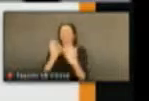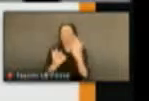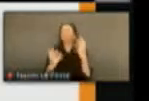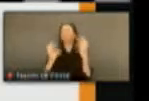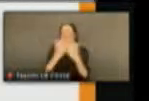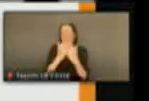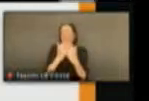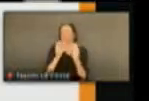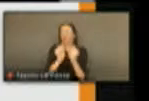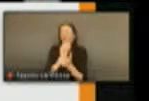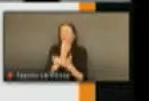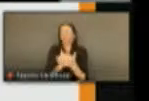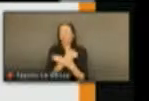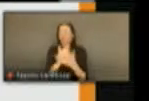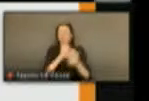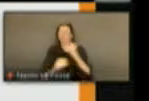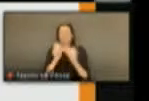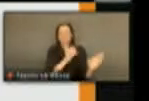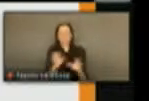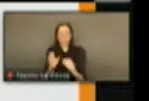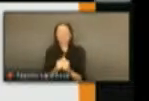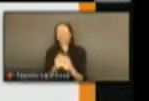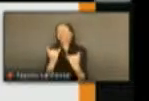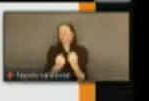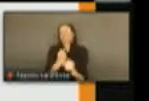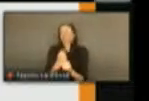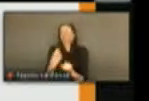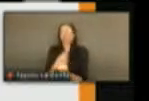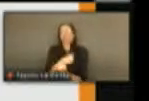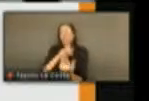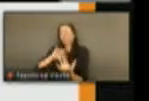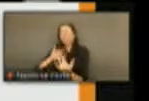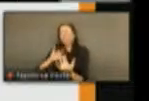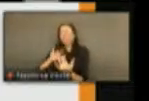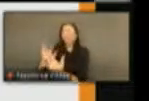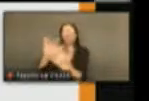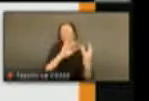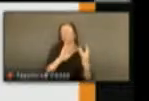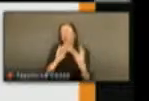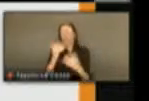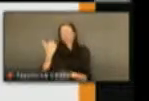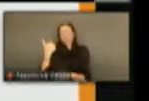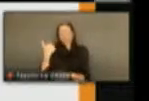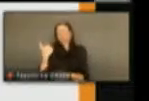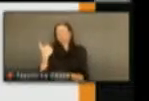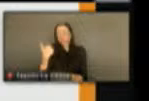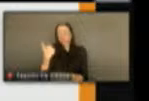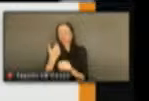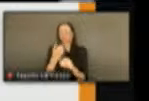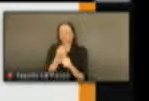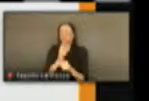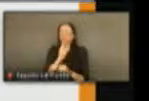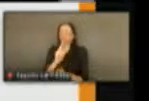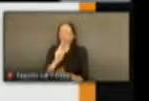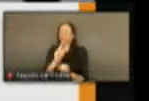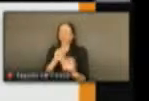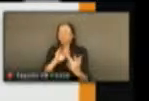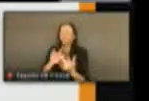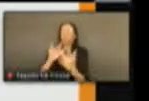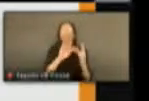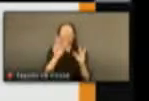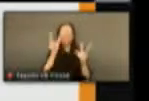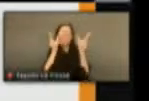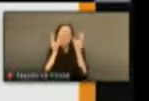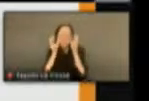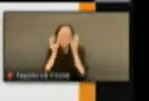reaching out earlier to ensure we hear from our residents as we formulate our next year's budget.